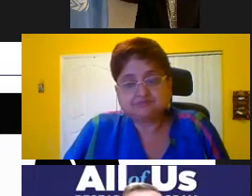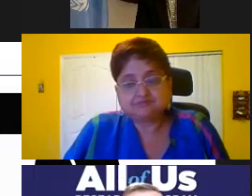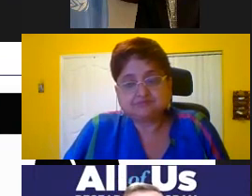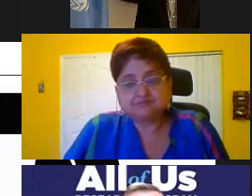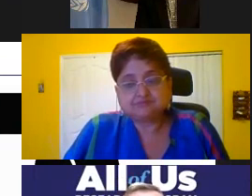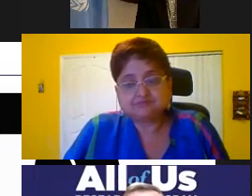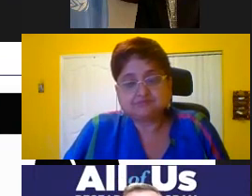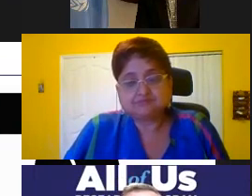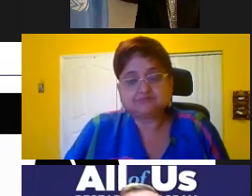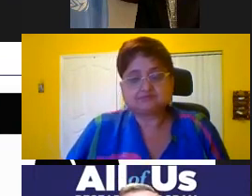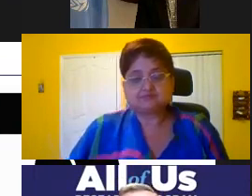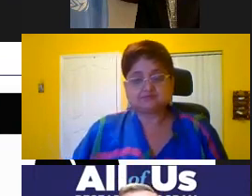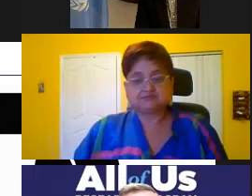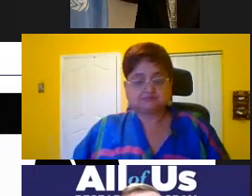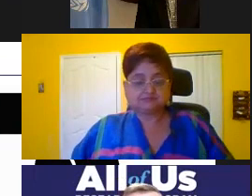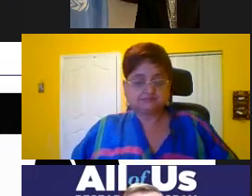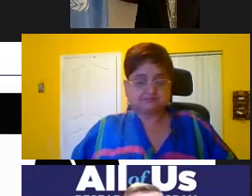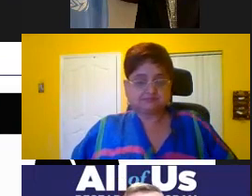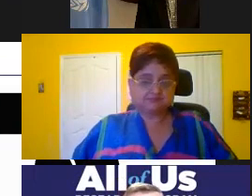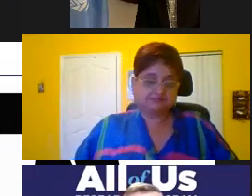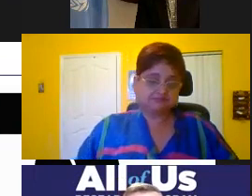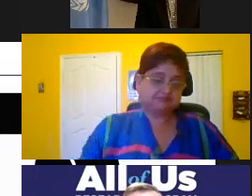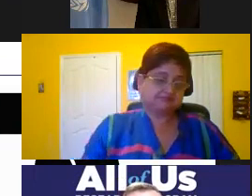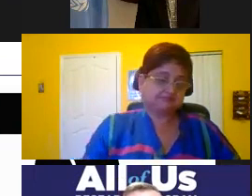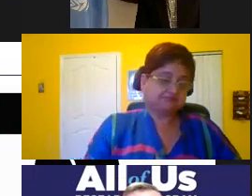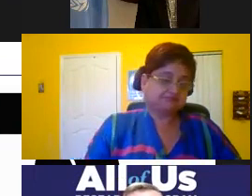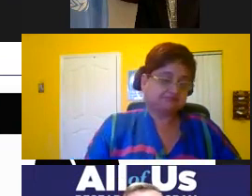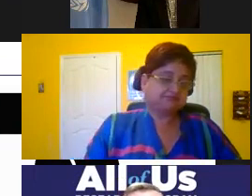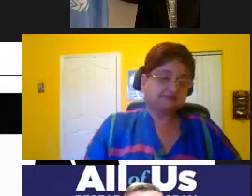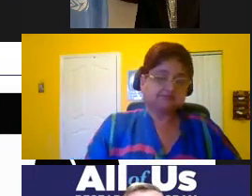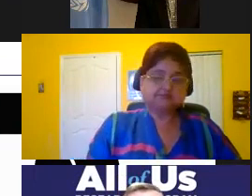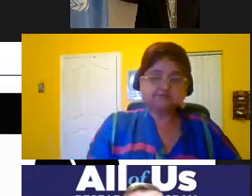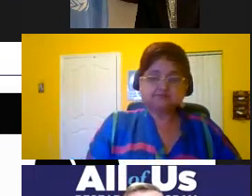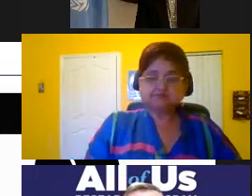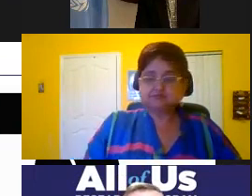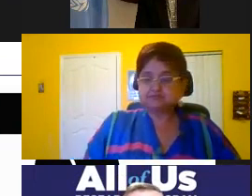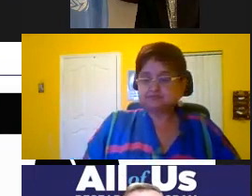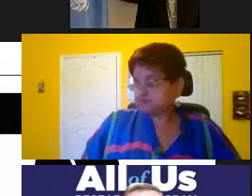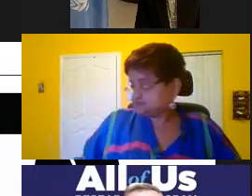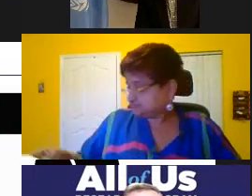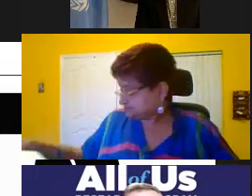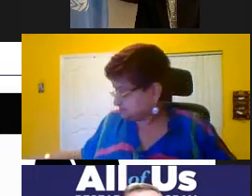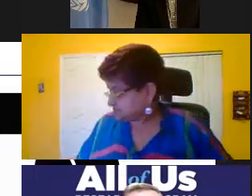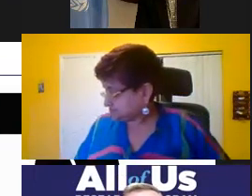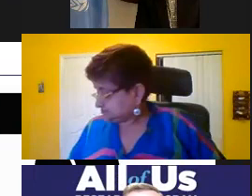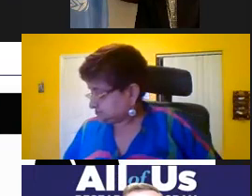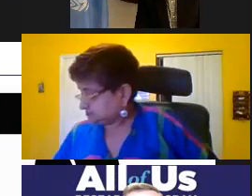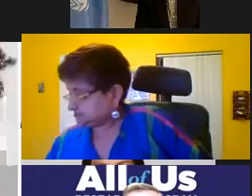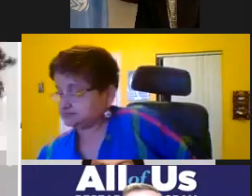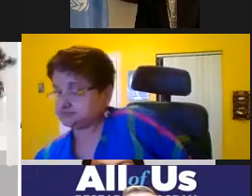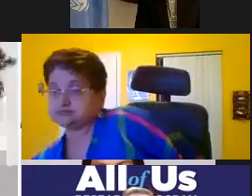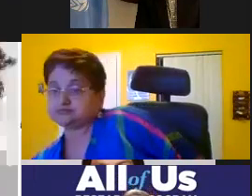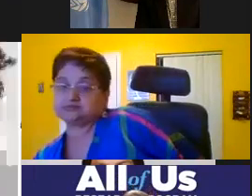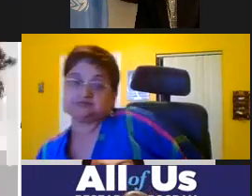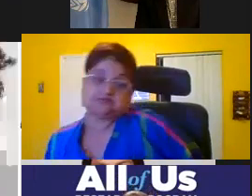introduction and telling you why All of Us includes people with disabilities. But first of all, before we get into